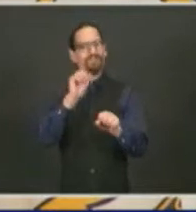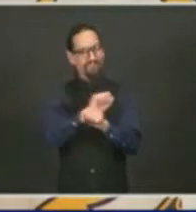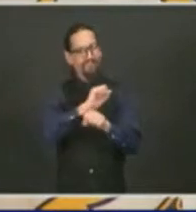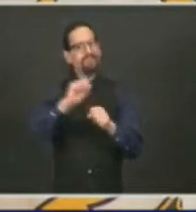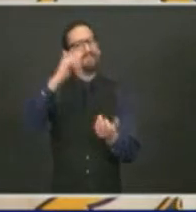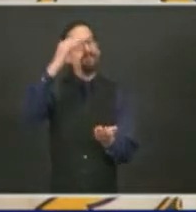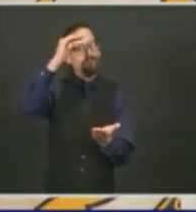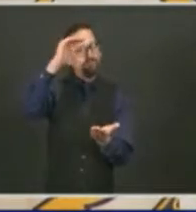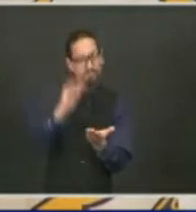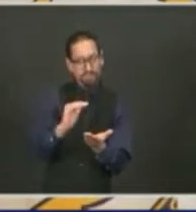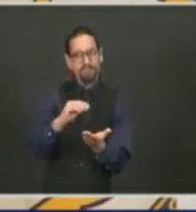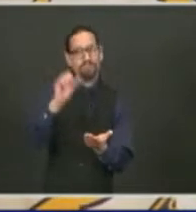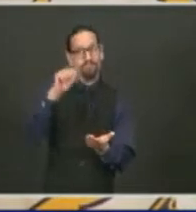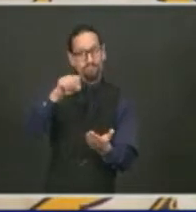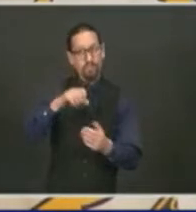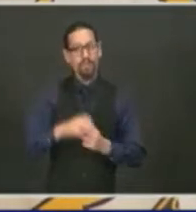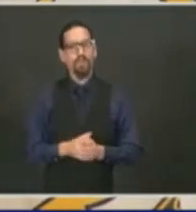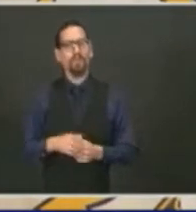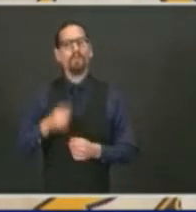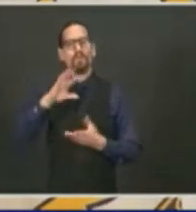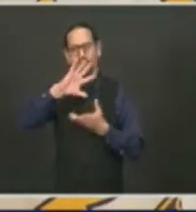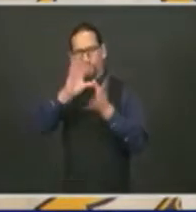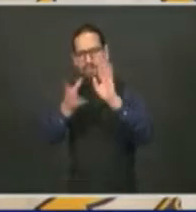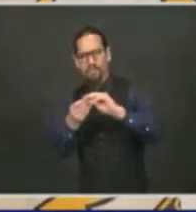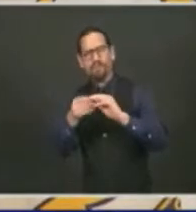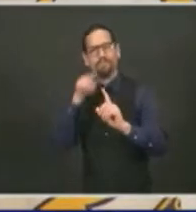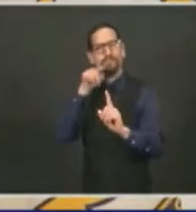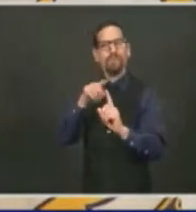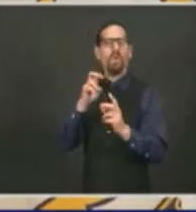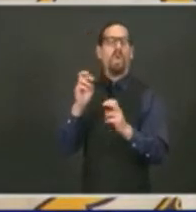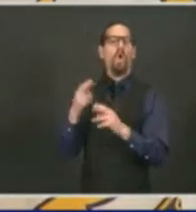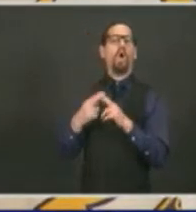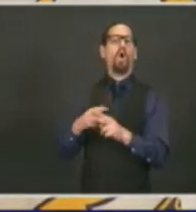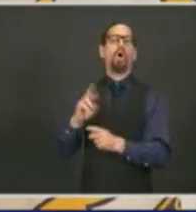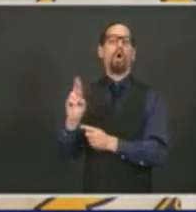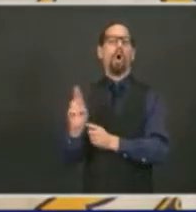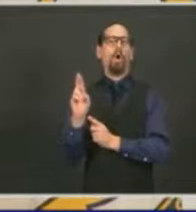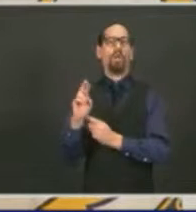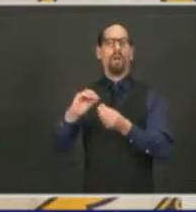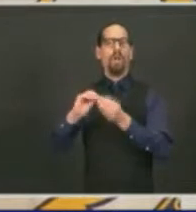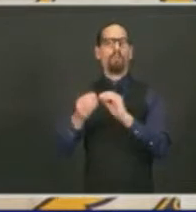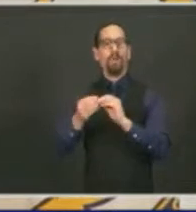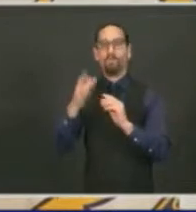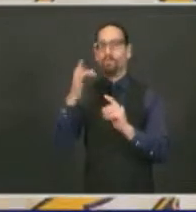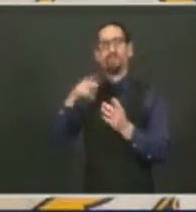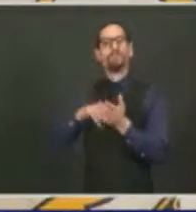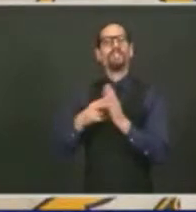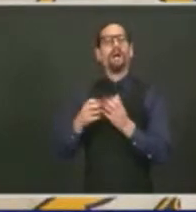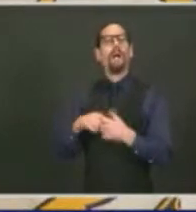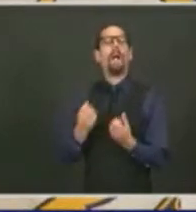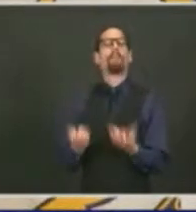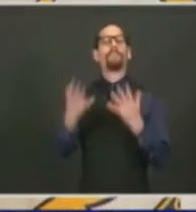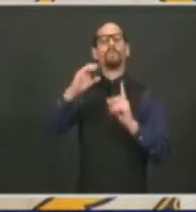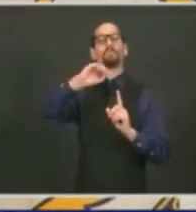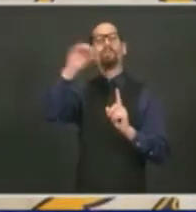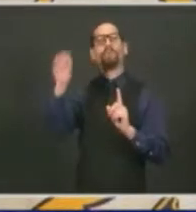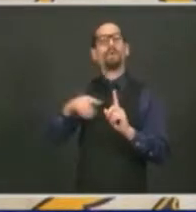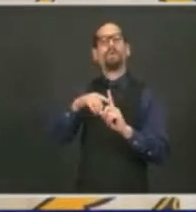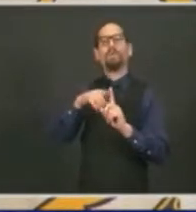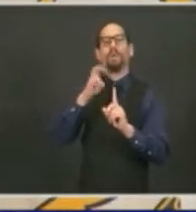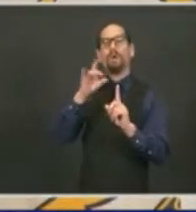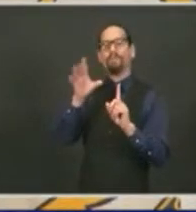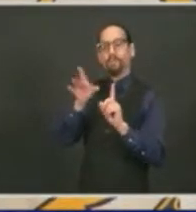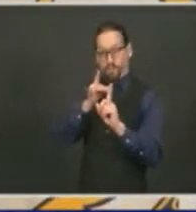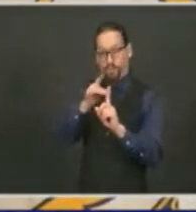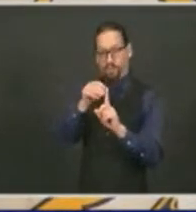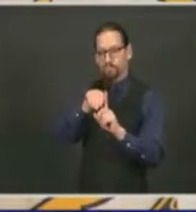R value, something we haven't talked about in a long time, but the rate of spread has been steadily decreasing since we started